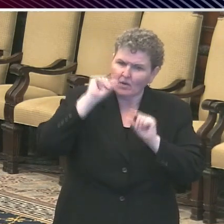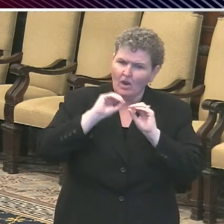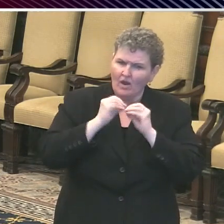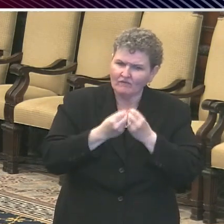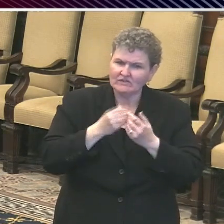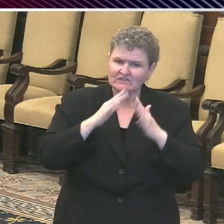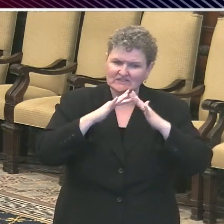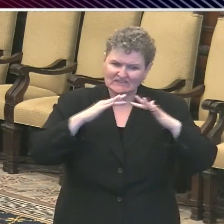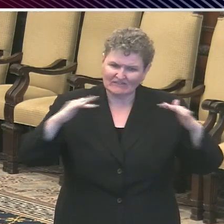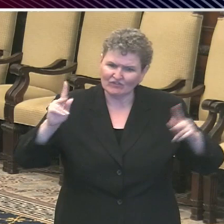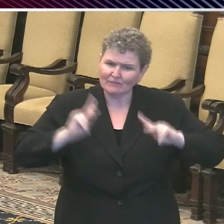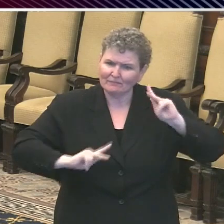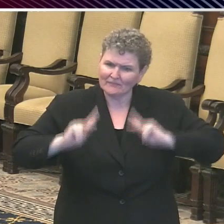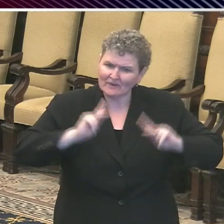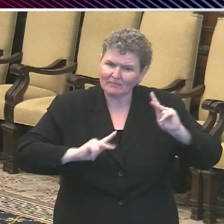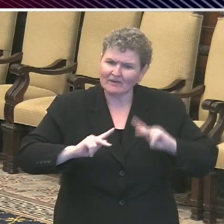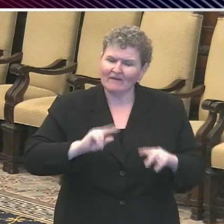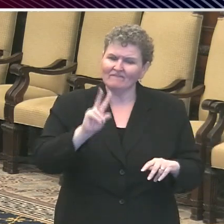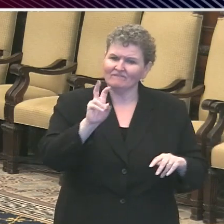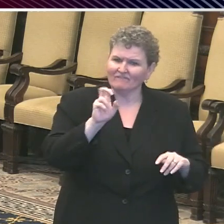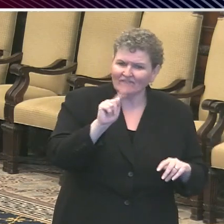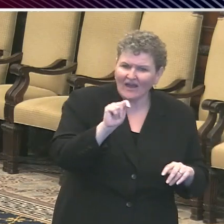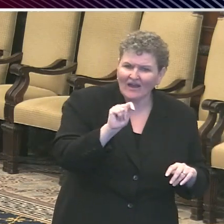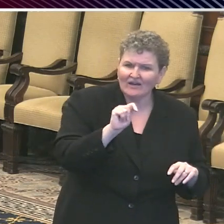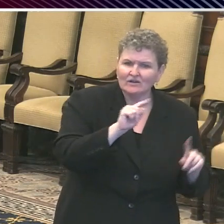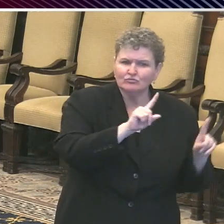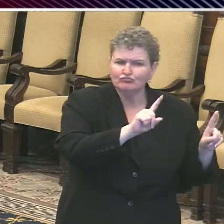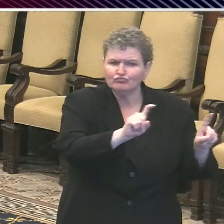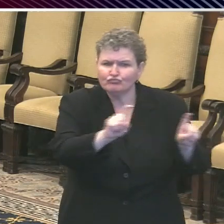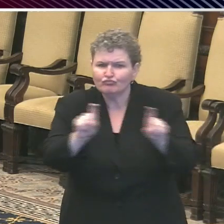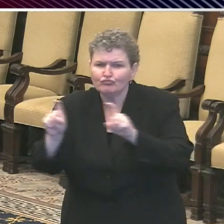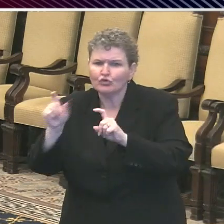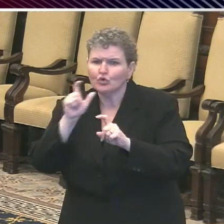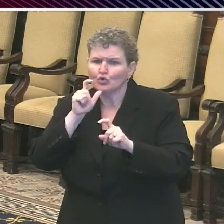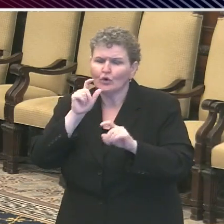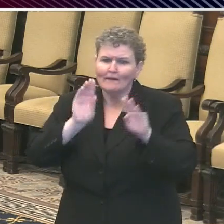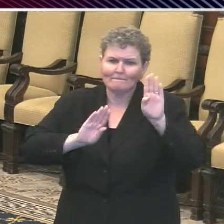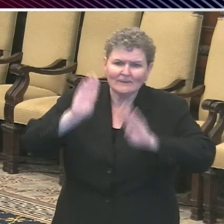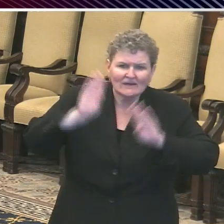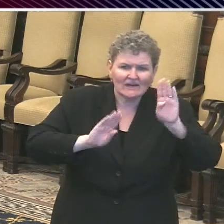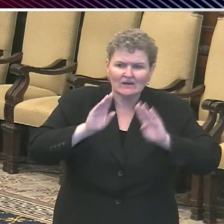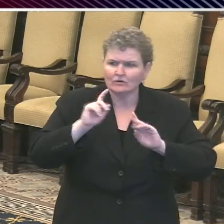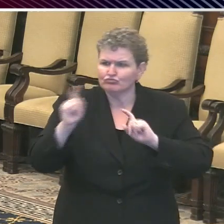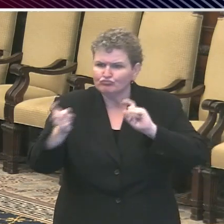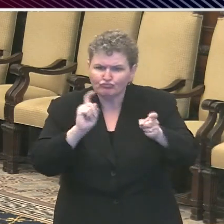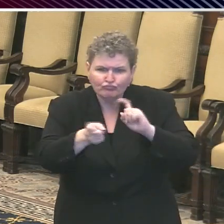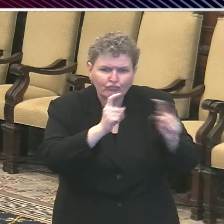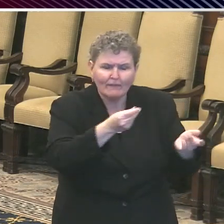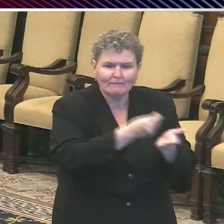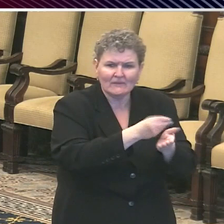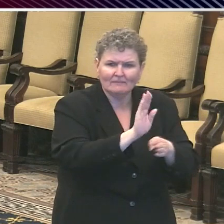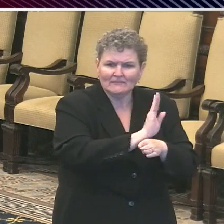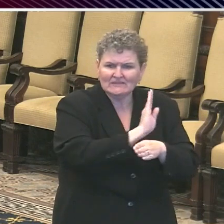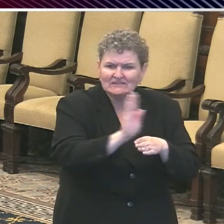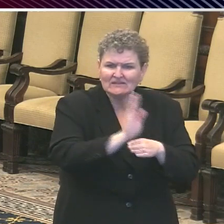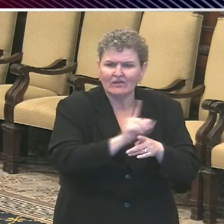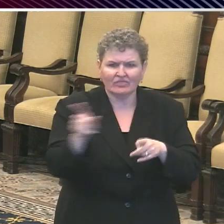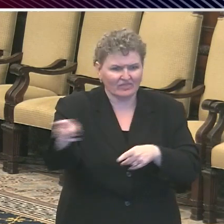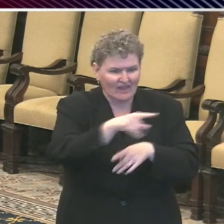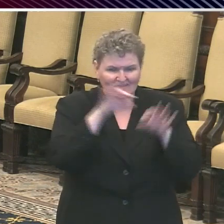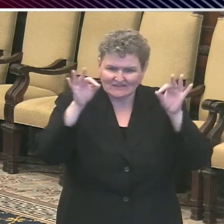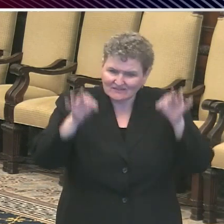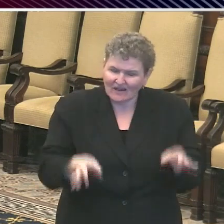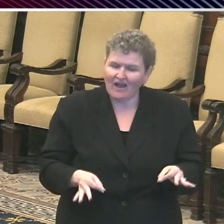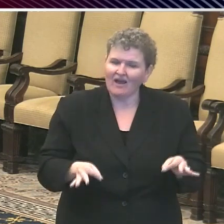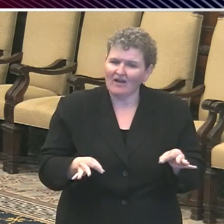looking at and vetting responses to proposals. And they'll come up with a decision, and we're working with everyone we